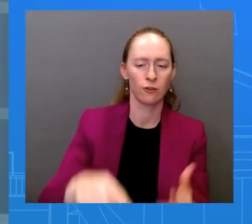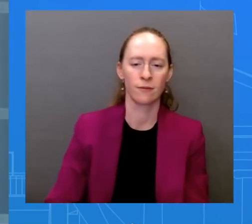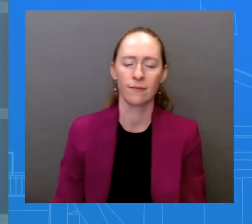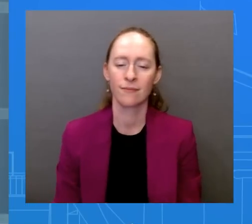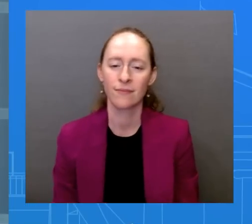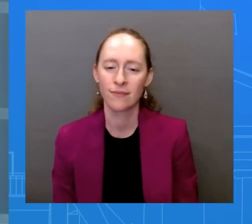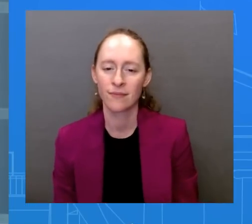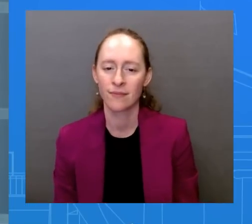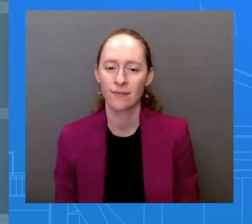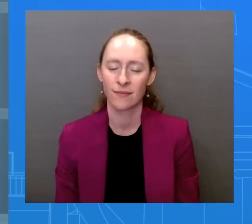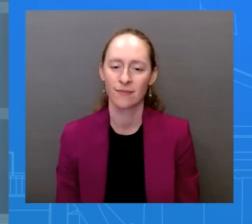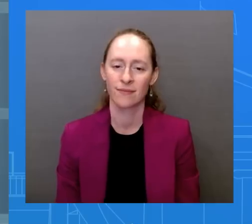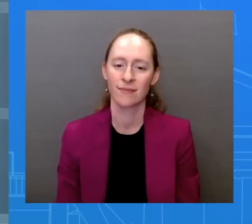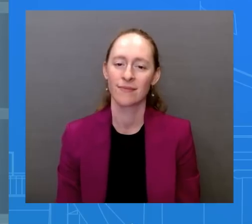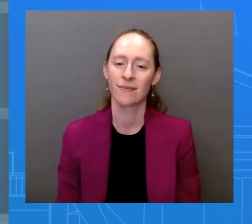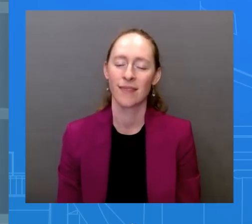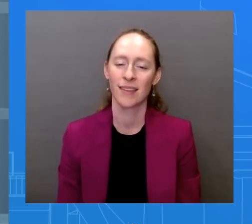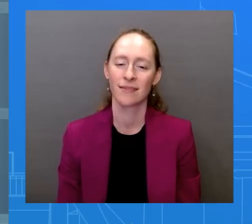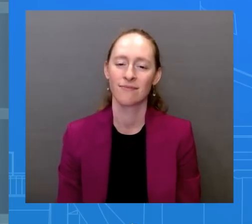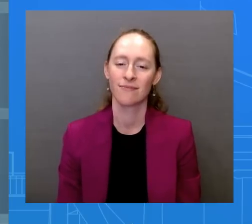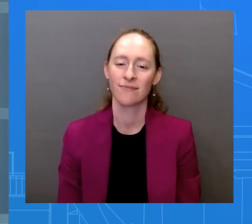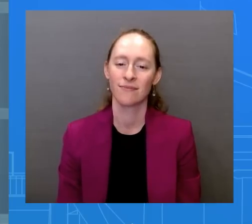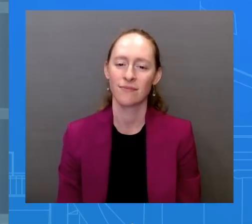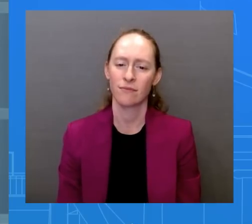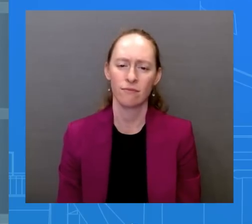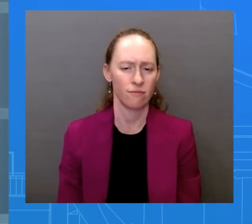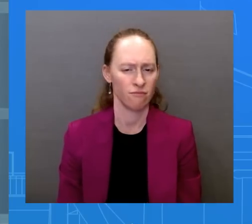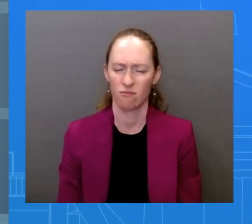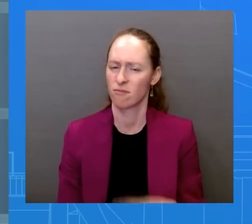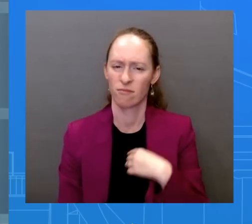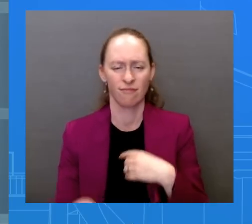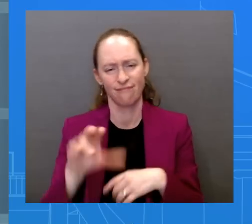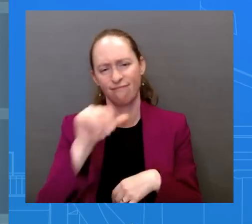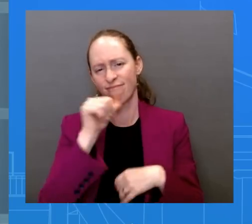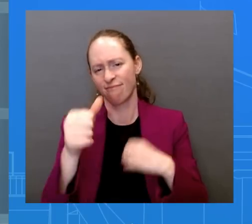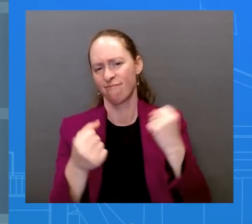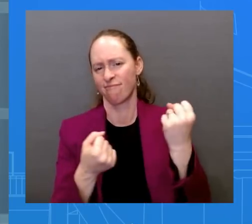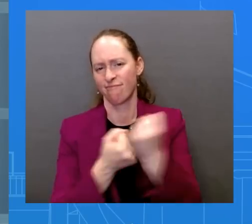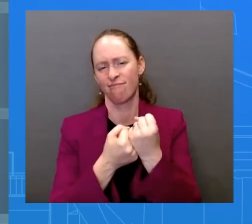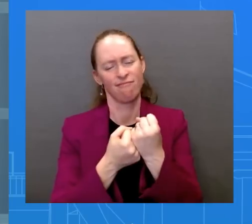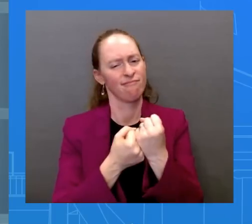we condemn any violence. That's something that the president always calls out.